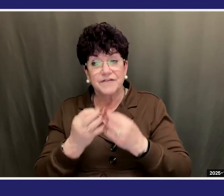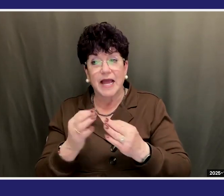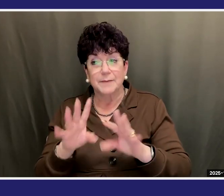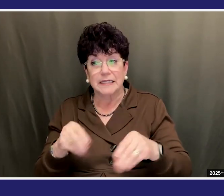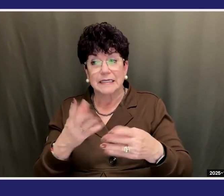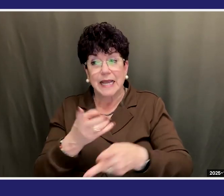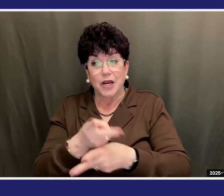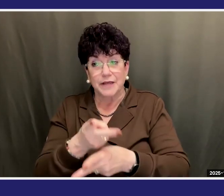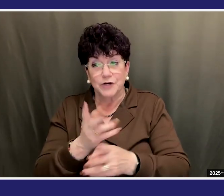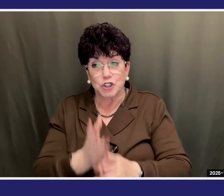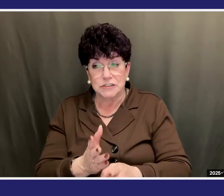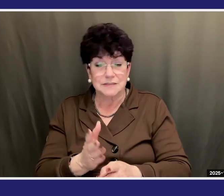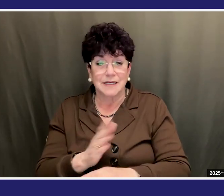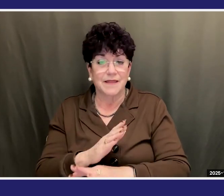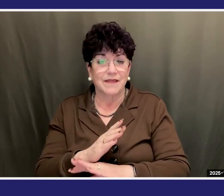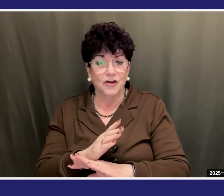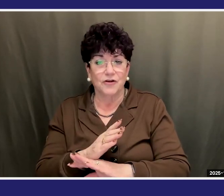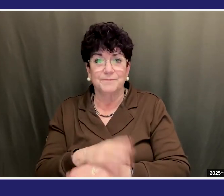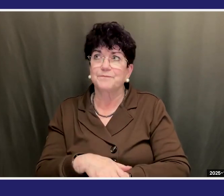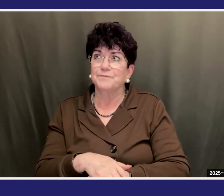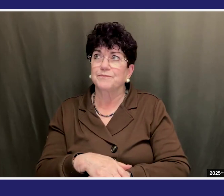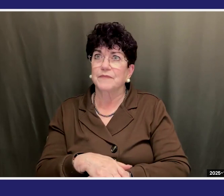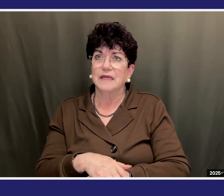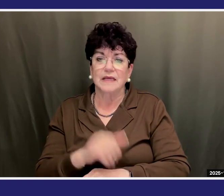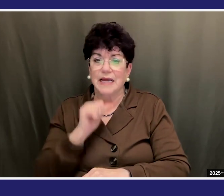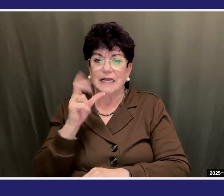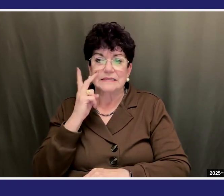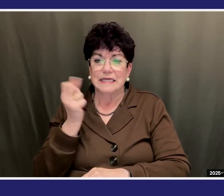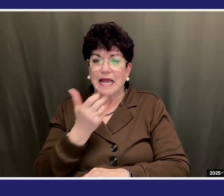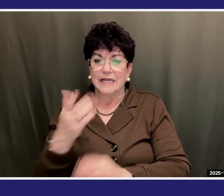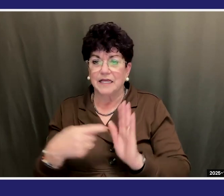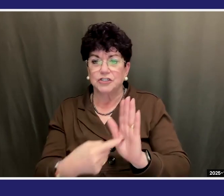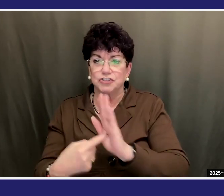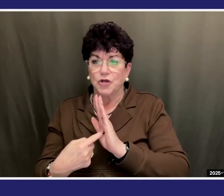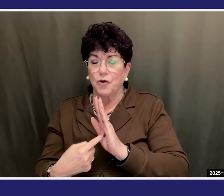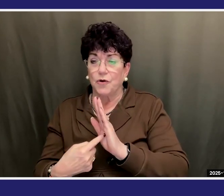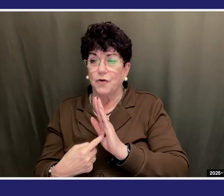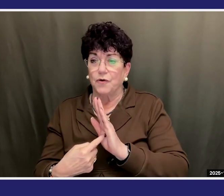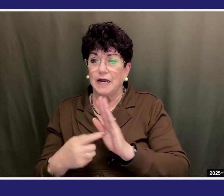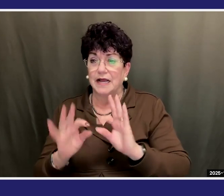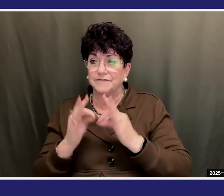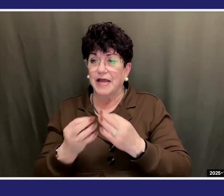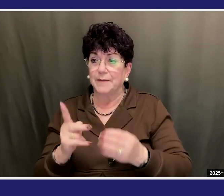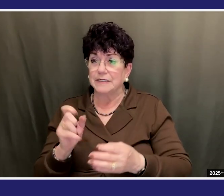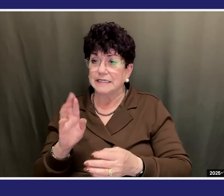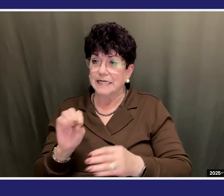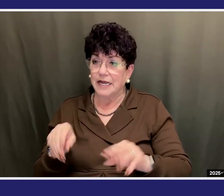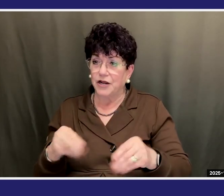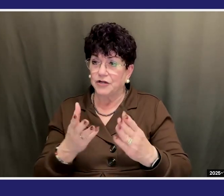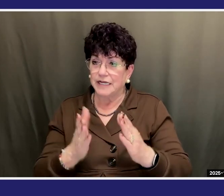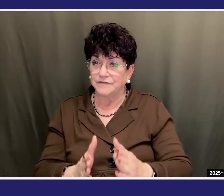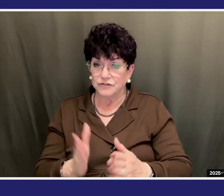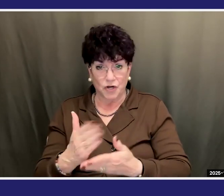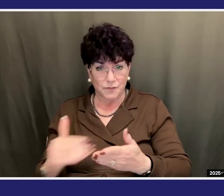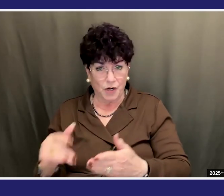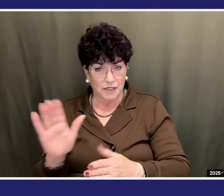caregivers are not. I haven't seen anything that indicates that family caregivers are going to be part of this